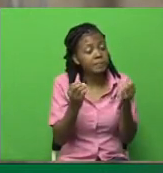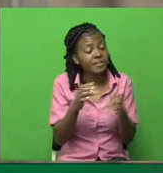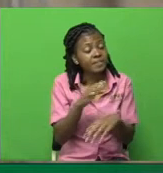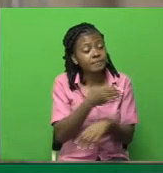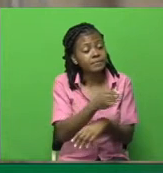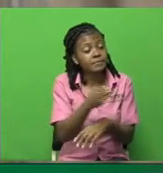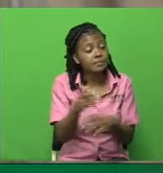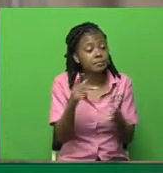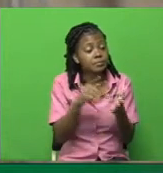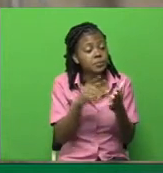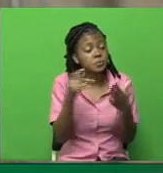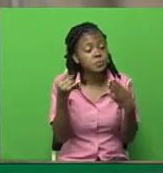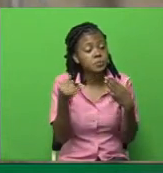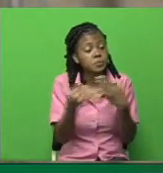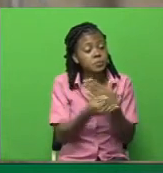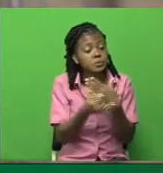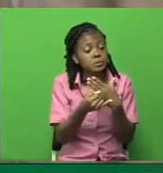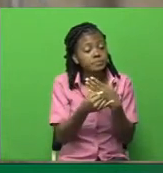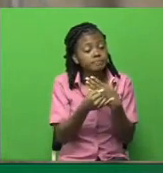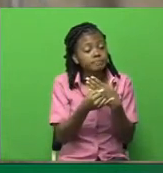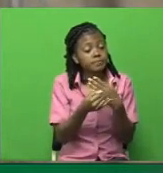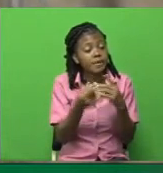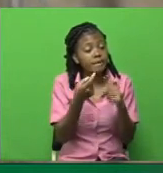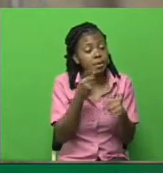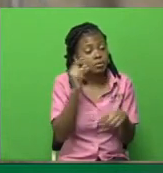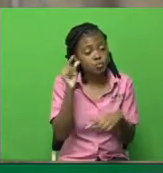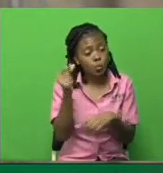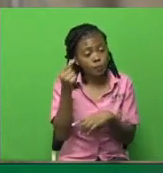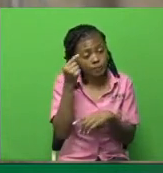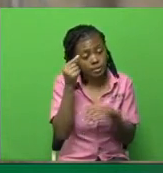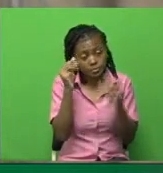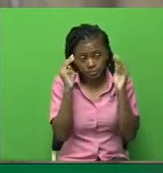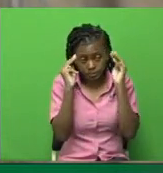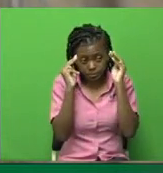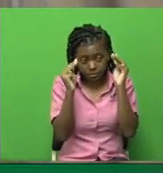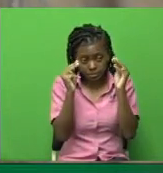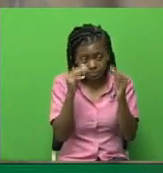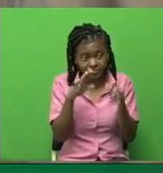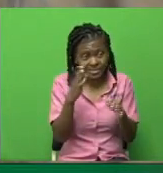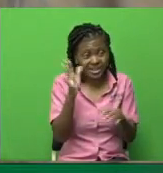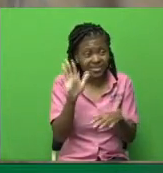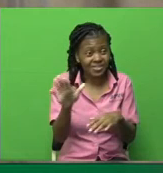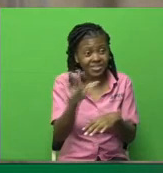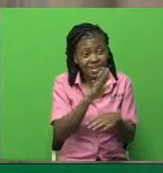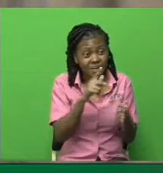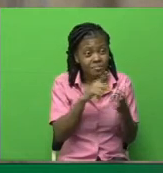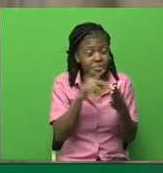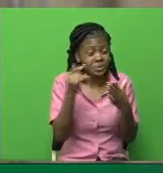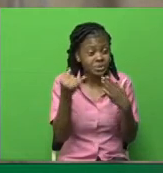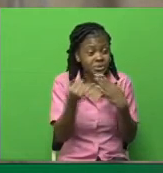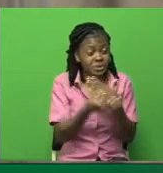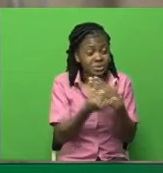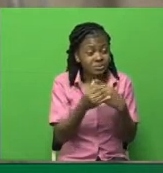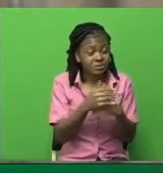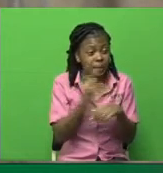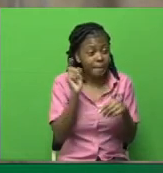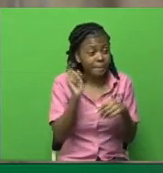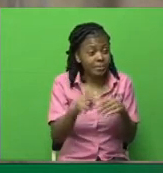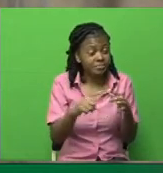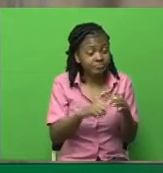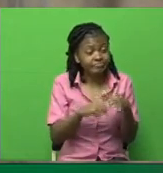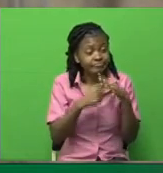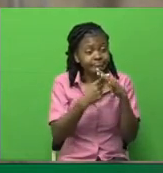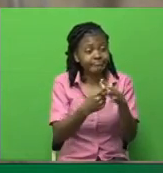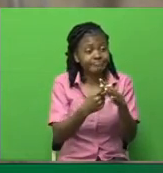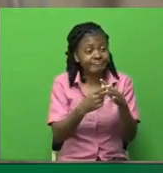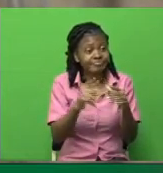across government agencies and Ministries should take off but Madam speaker when you have the